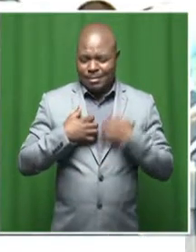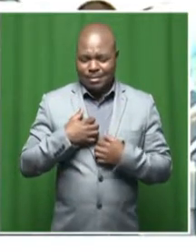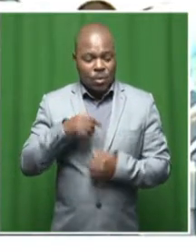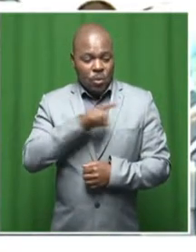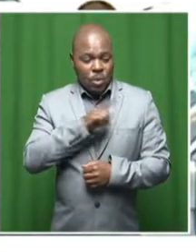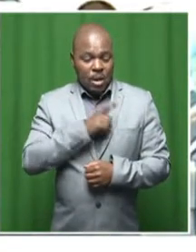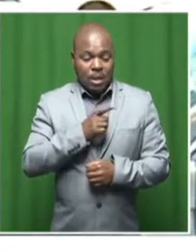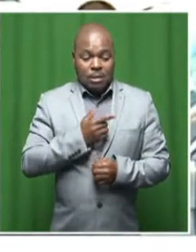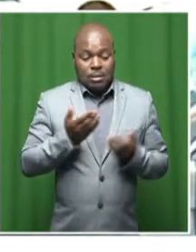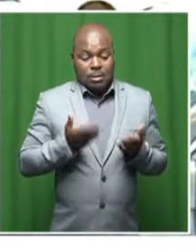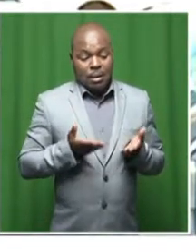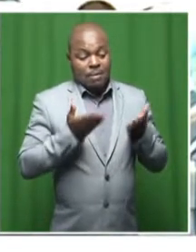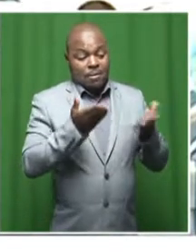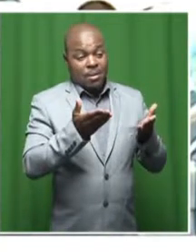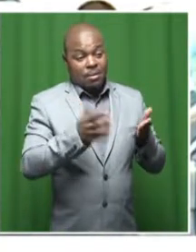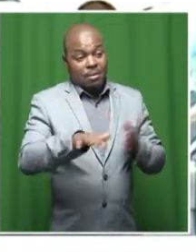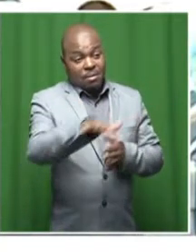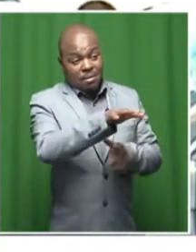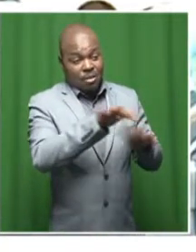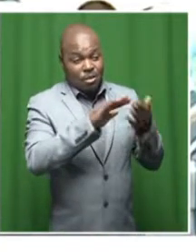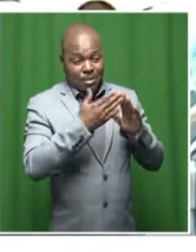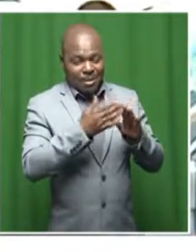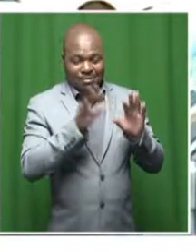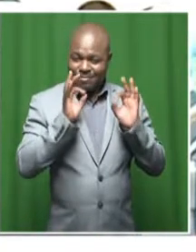people are receiving is not proper.